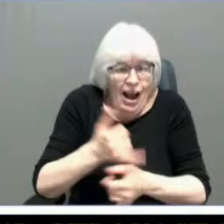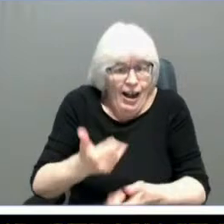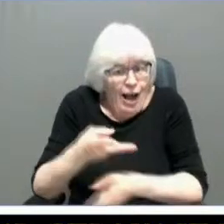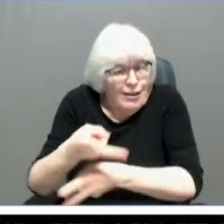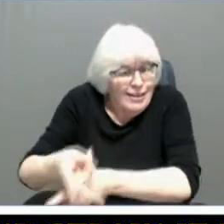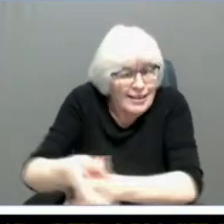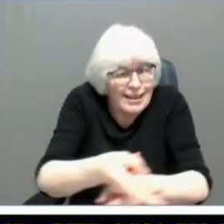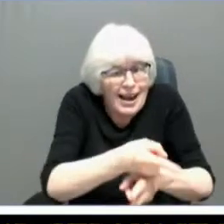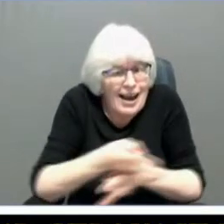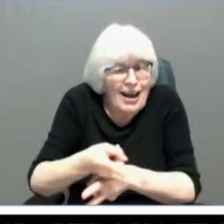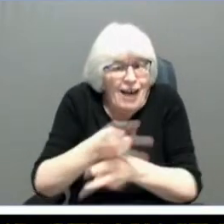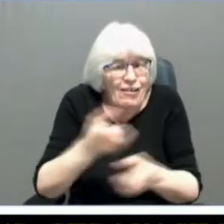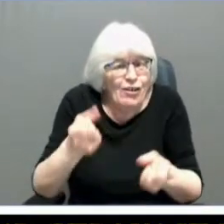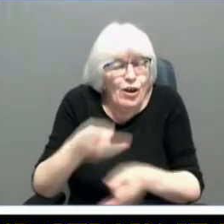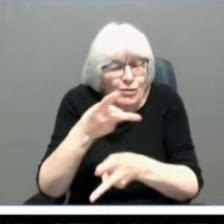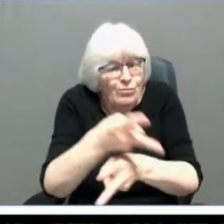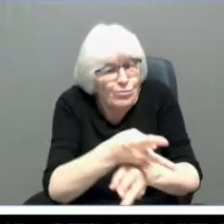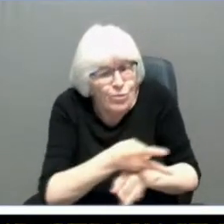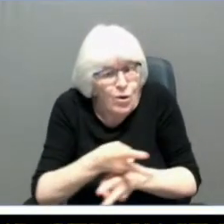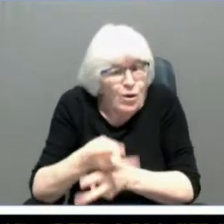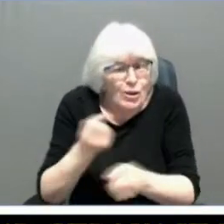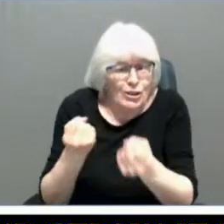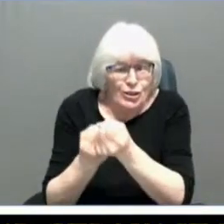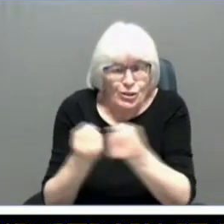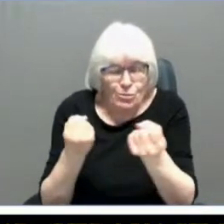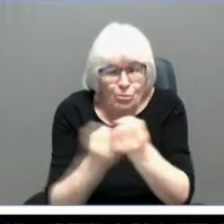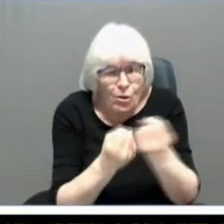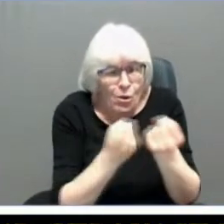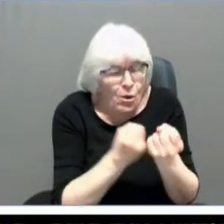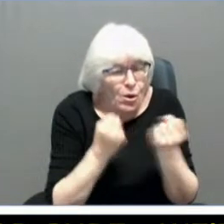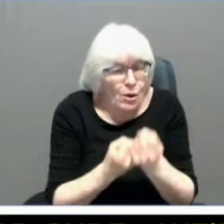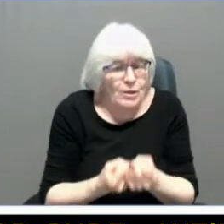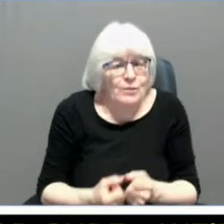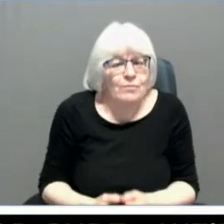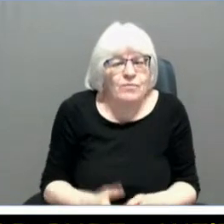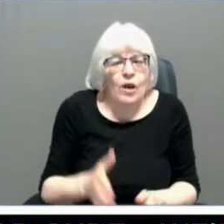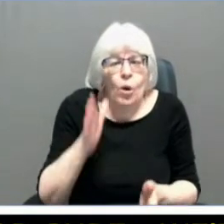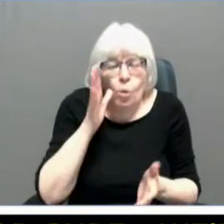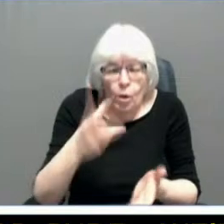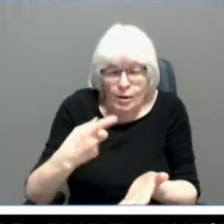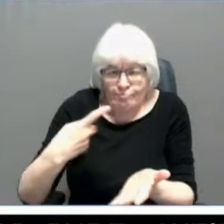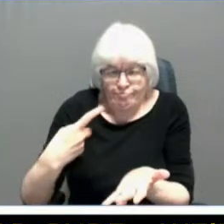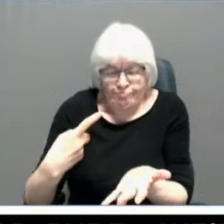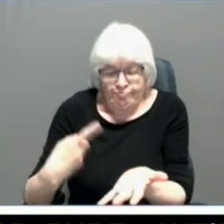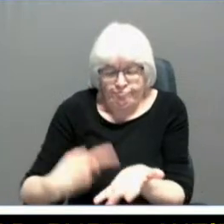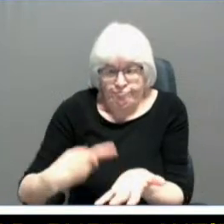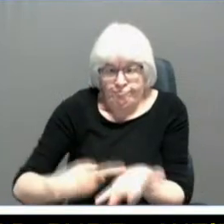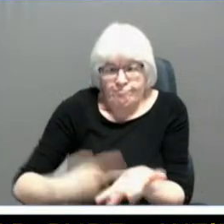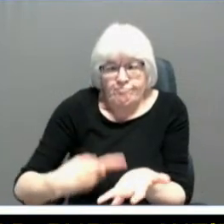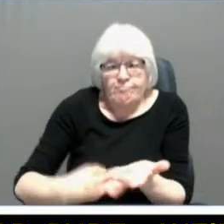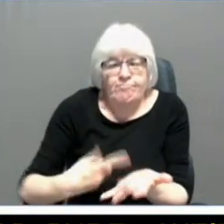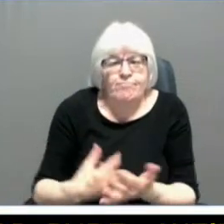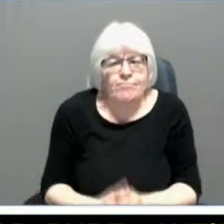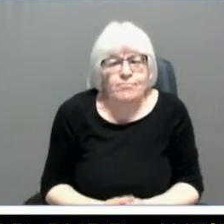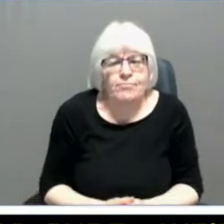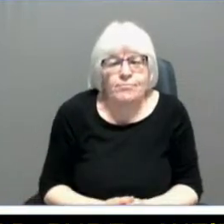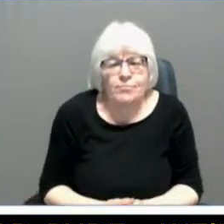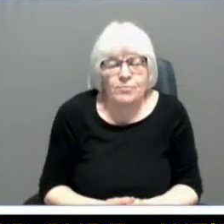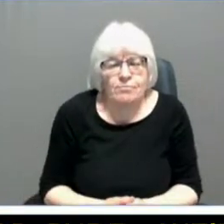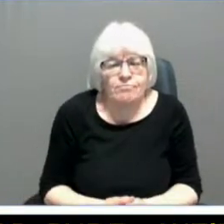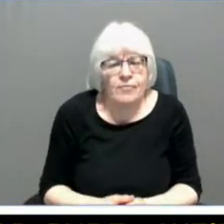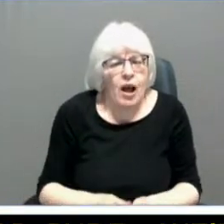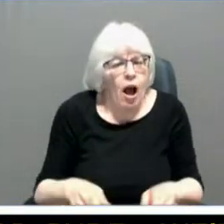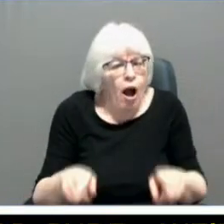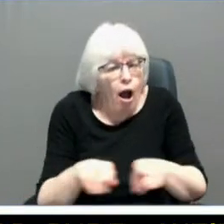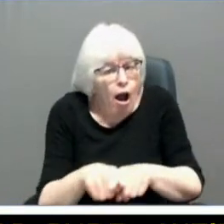our constituents. A lot of chat around mobility of healthcare workers across the